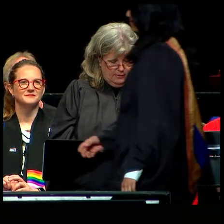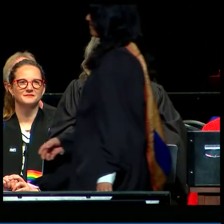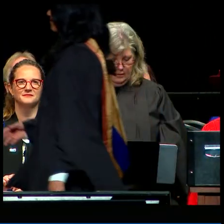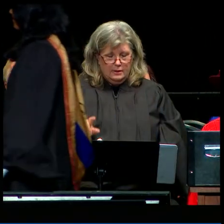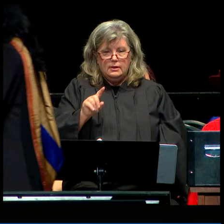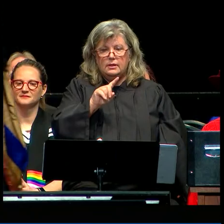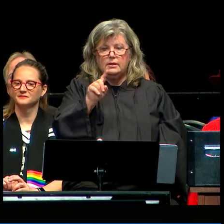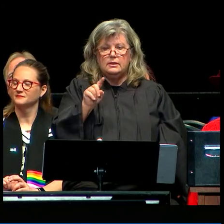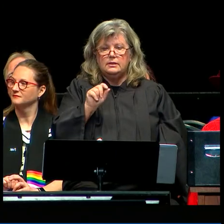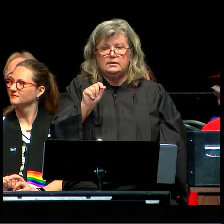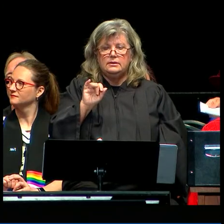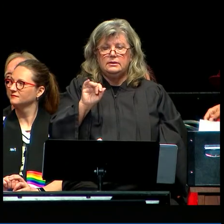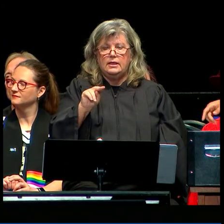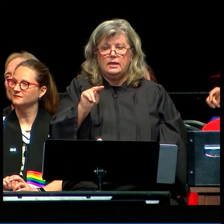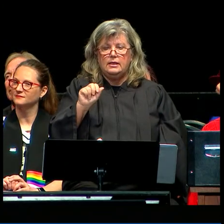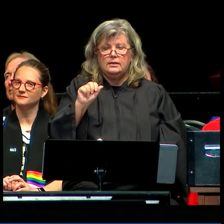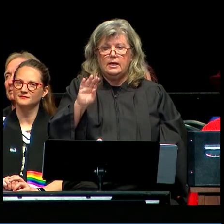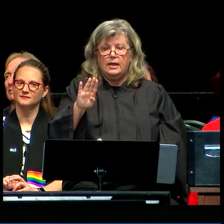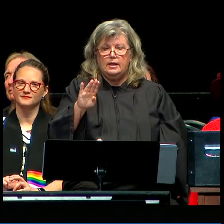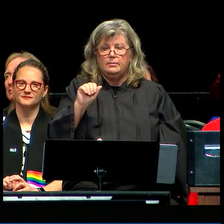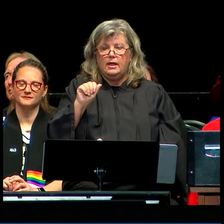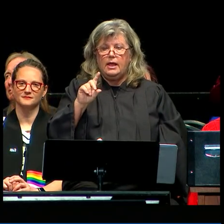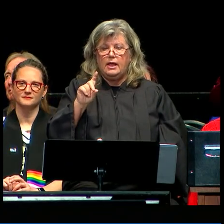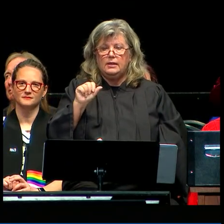Zainab Adamji.